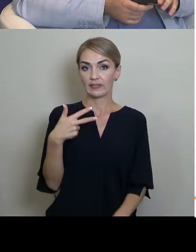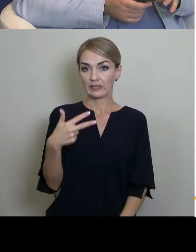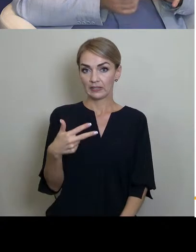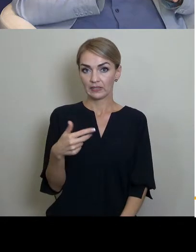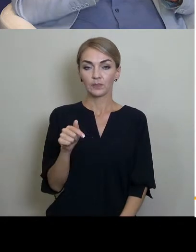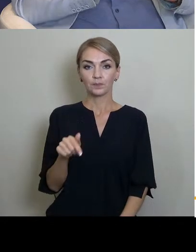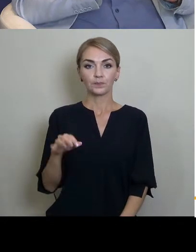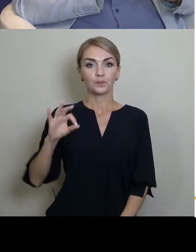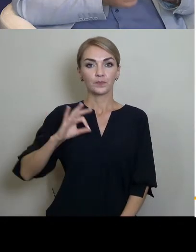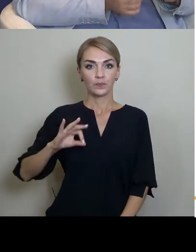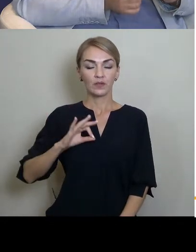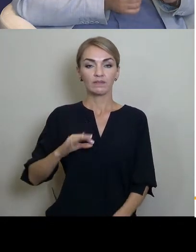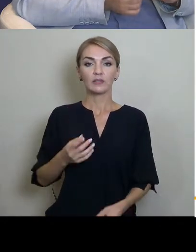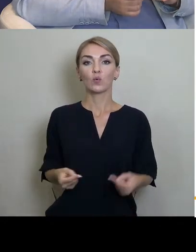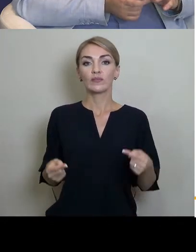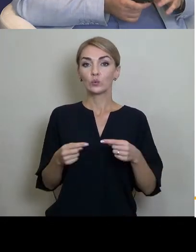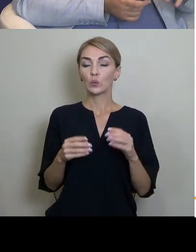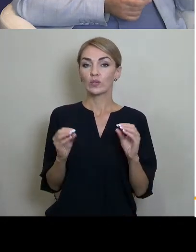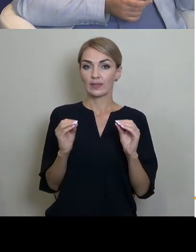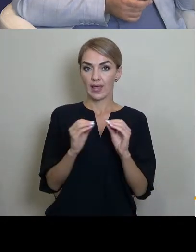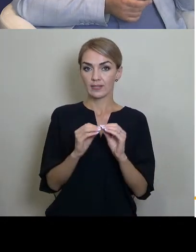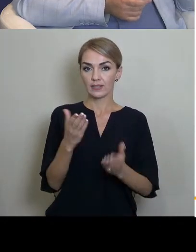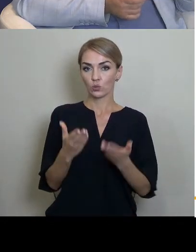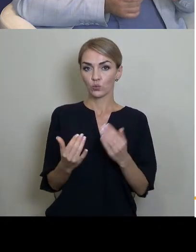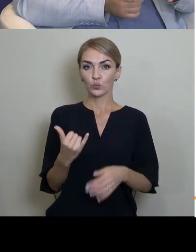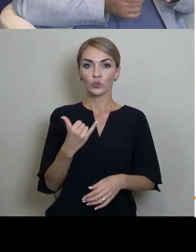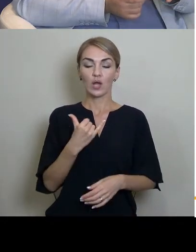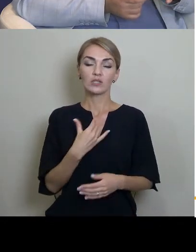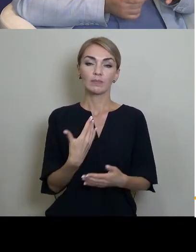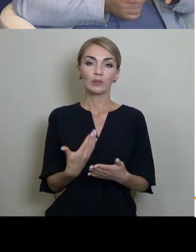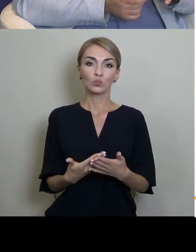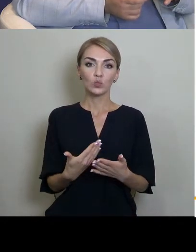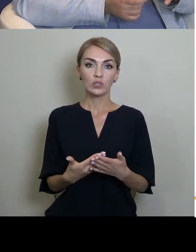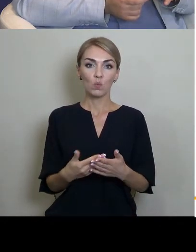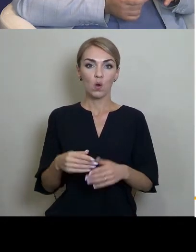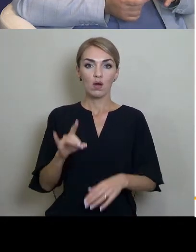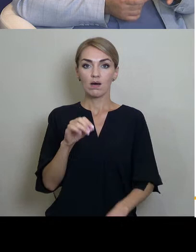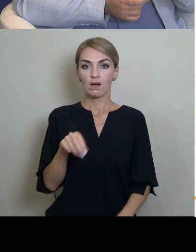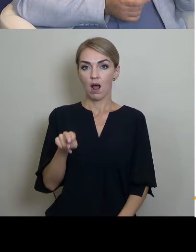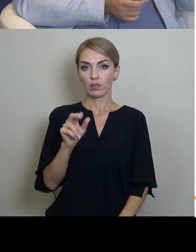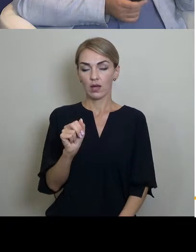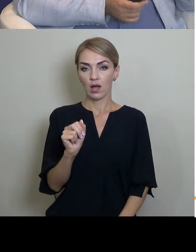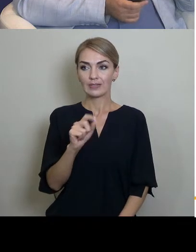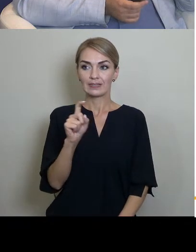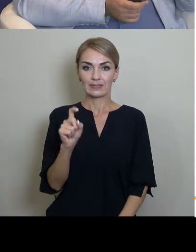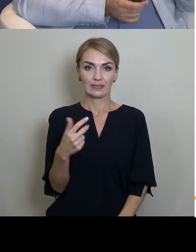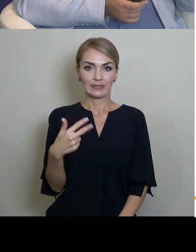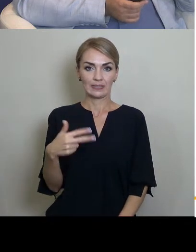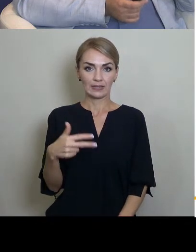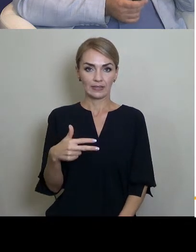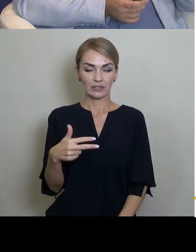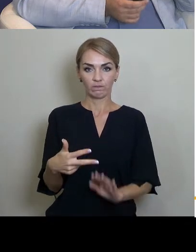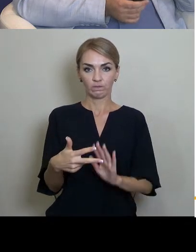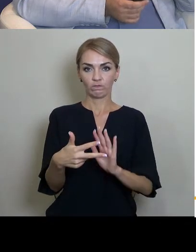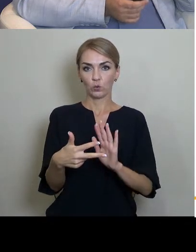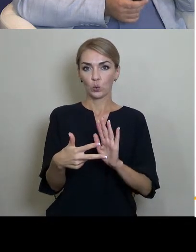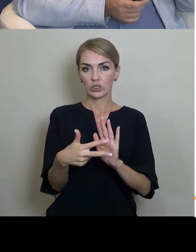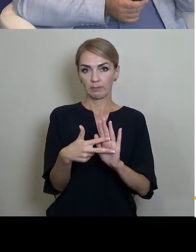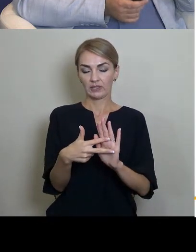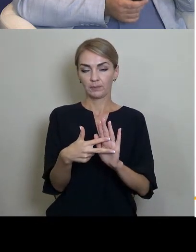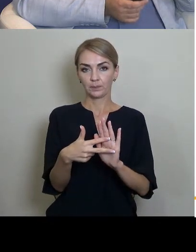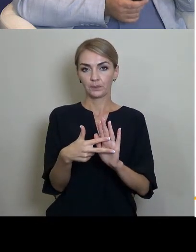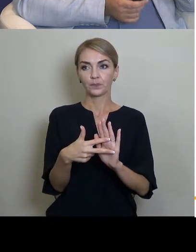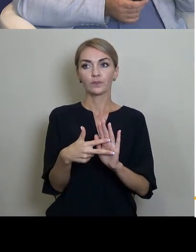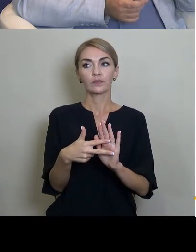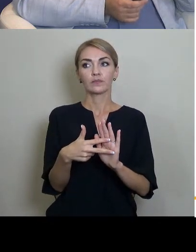And here, relatively, we use the number of 10. If the council has